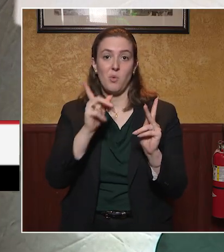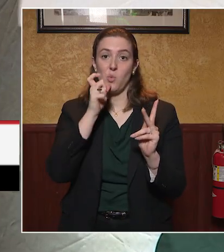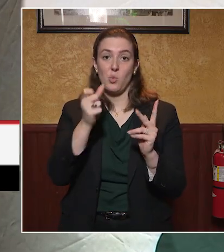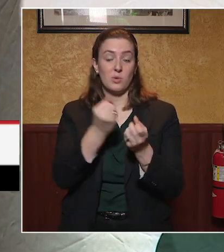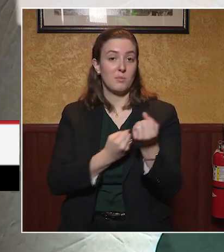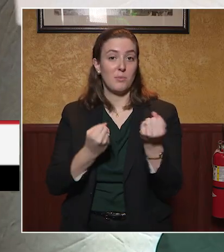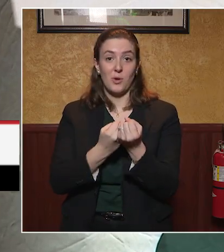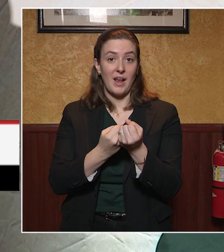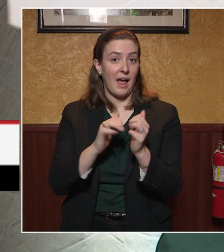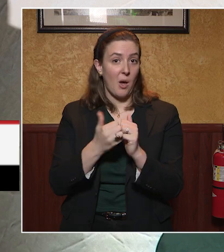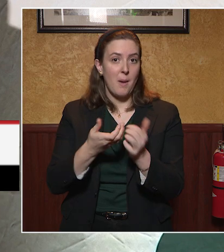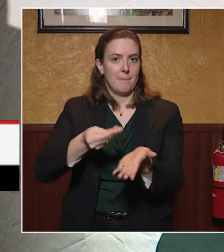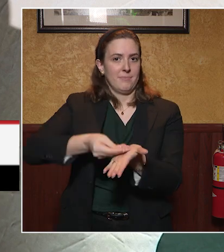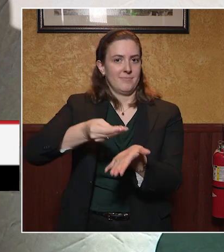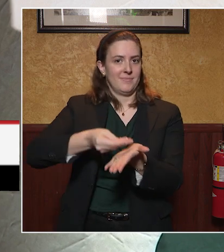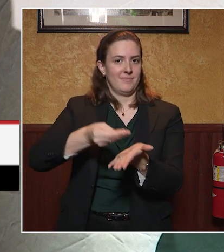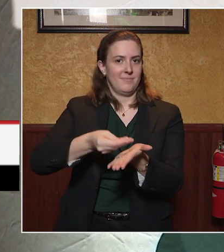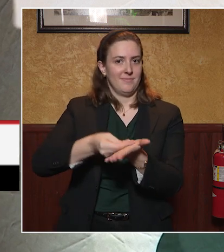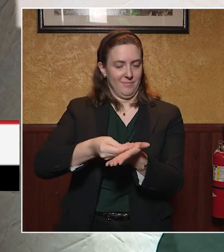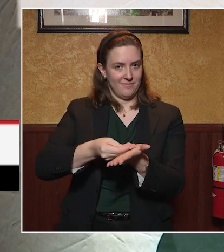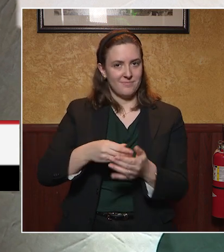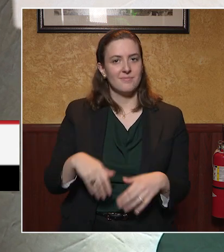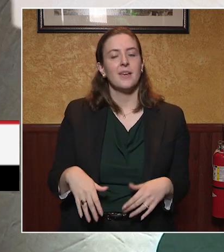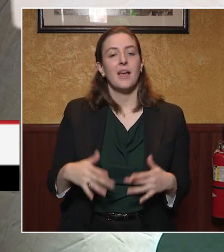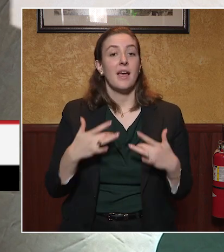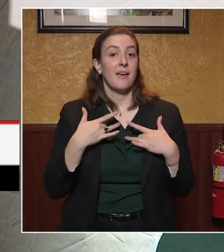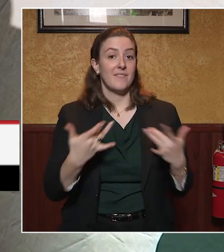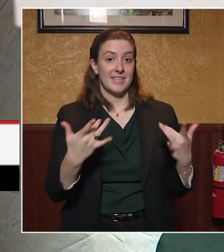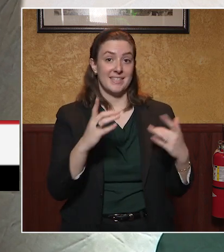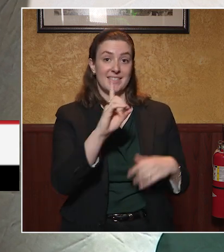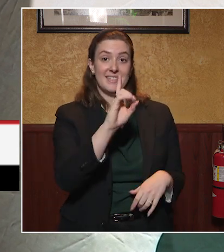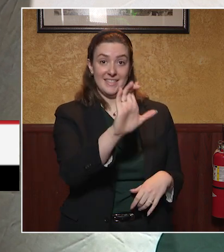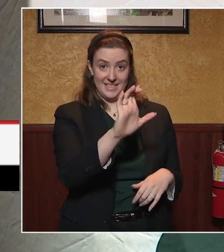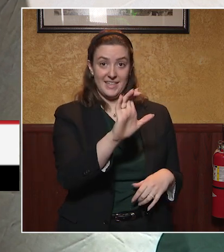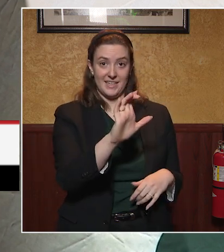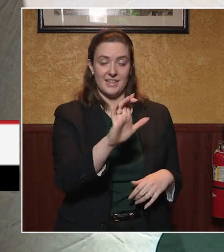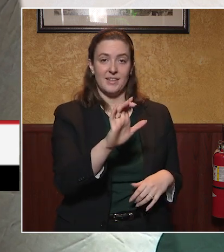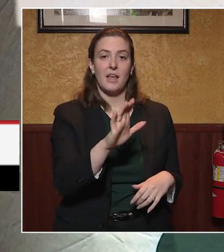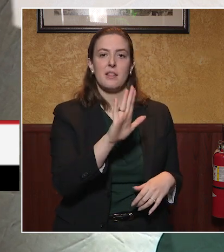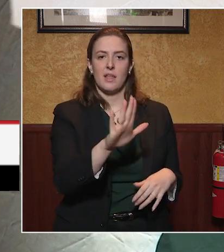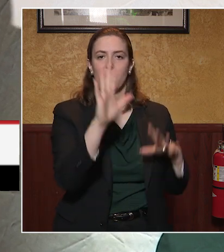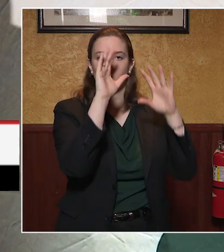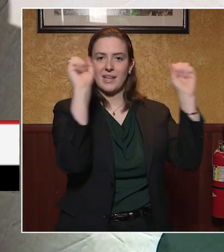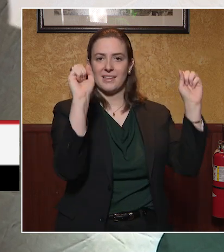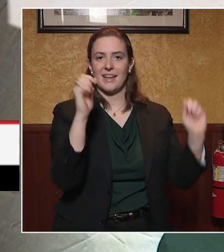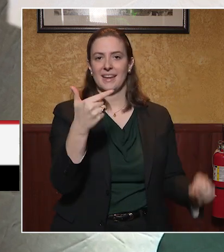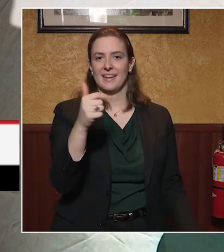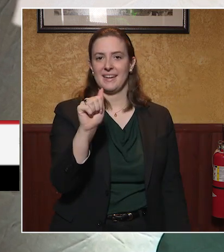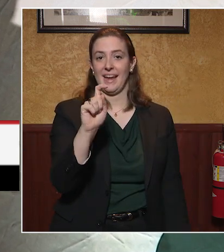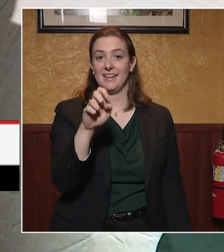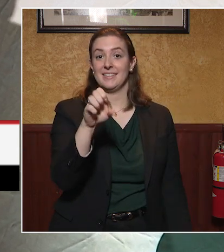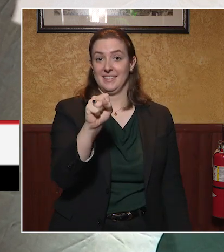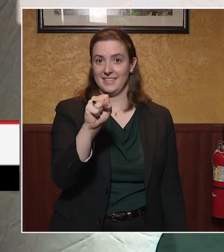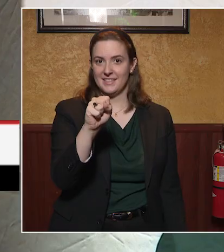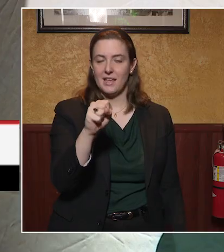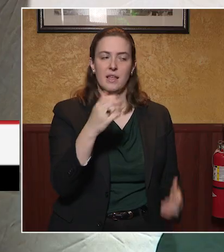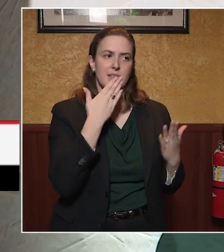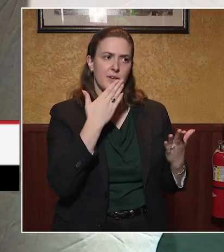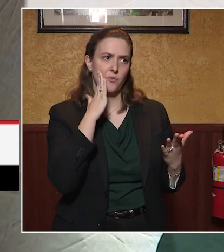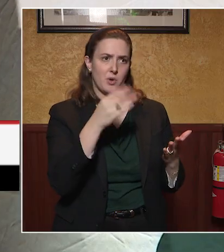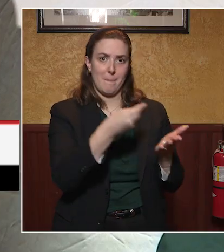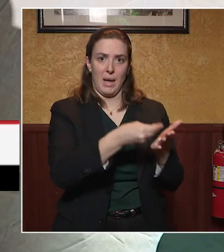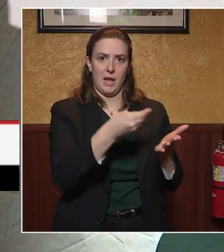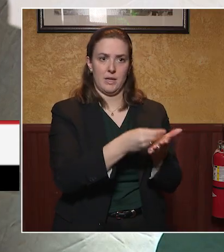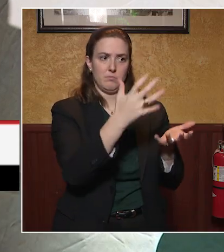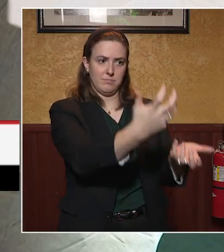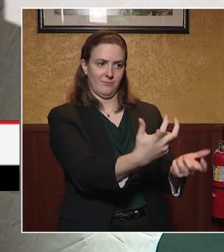sponsors. I want to say a major thank you to Events DC and President and CEO Angie Gates, who through their support are helping to make this market possible.